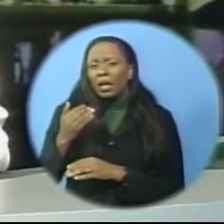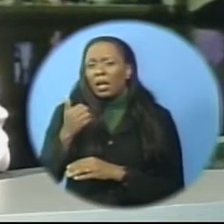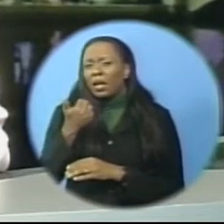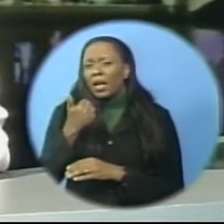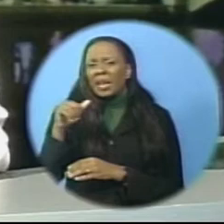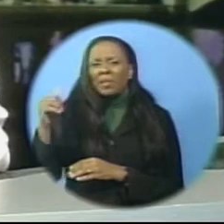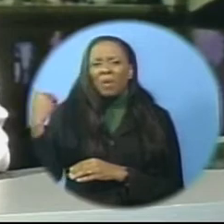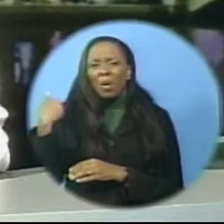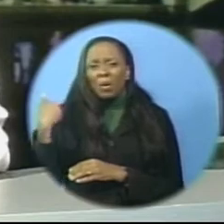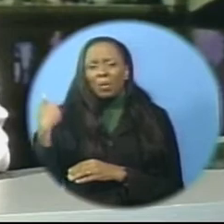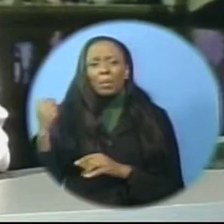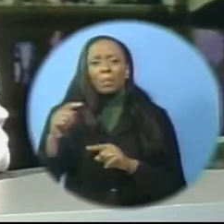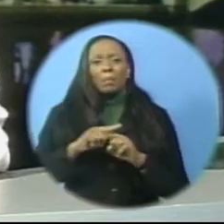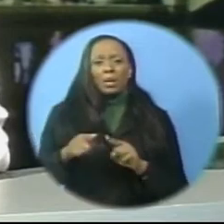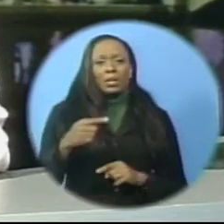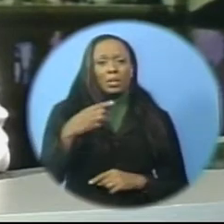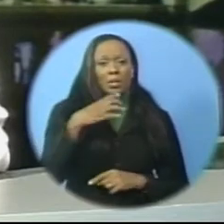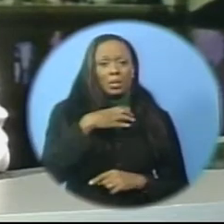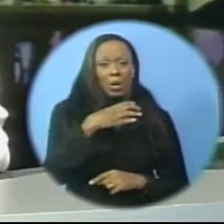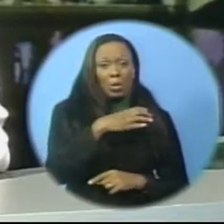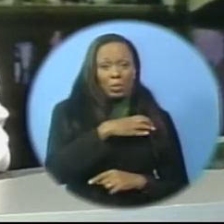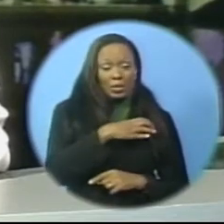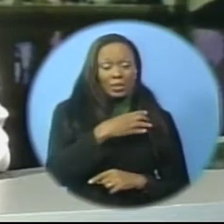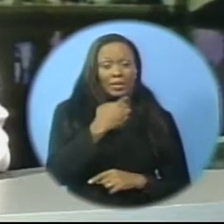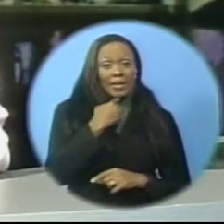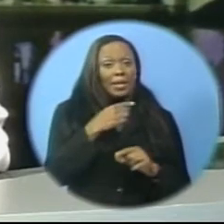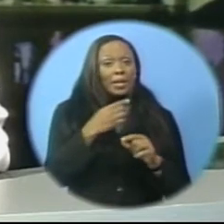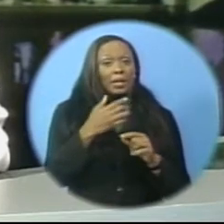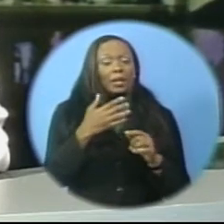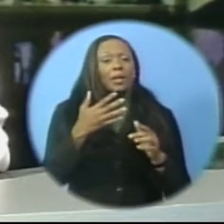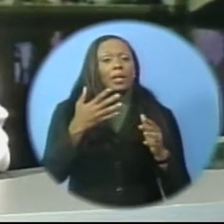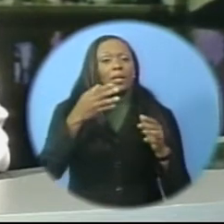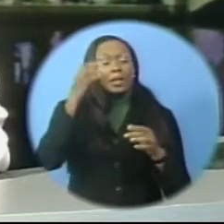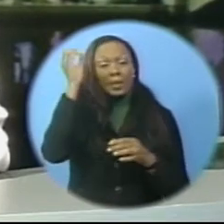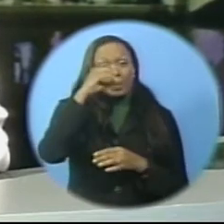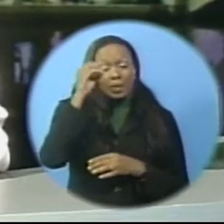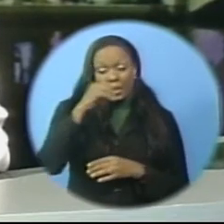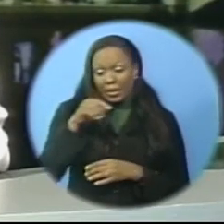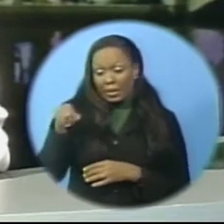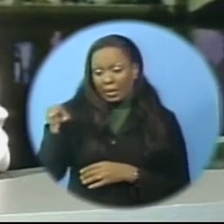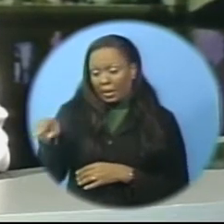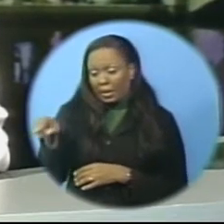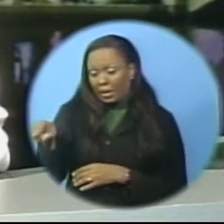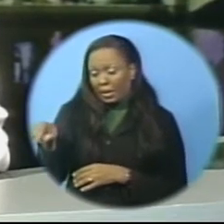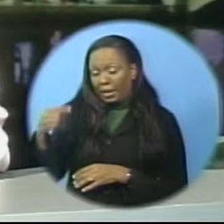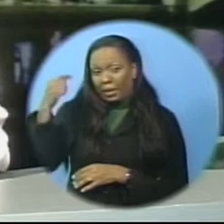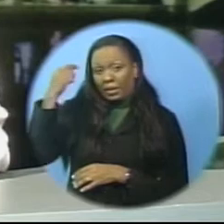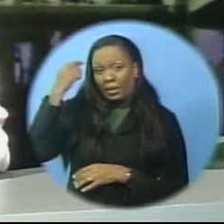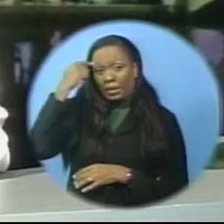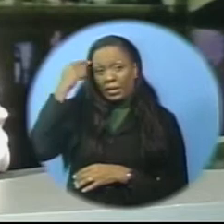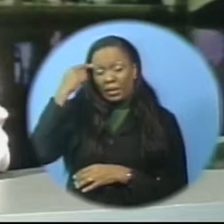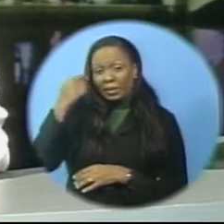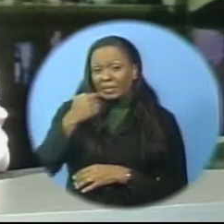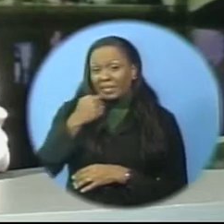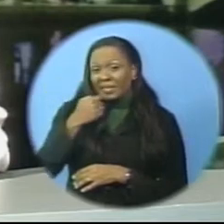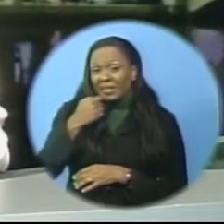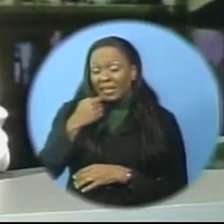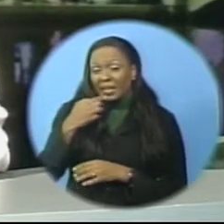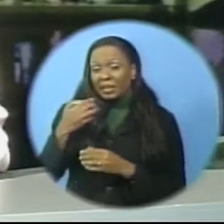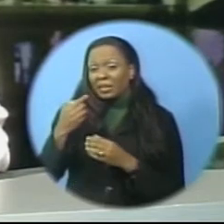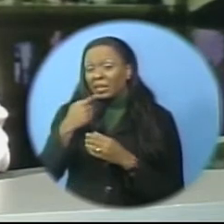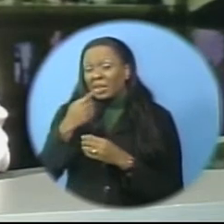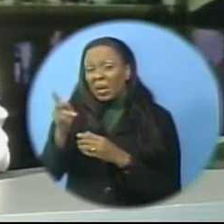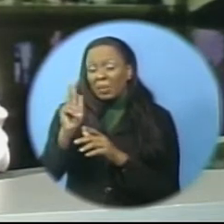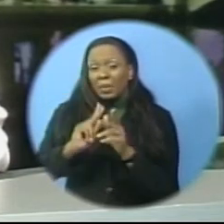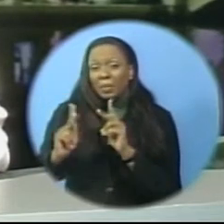Labour Party's General Council differs on is the attempt by the union to give the public and its constituency the impression